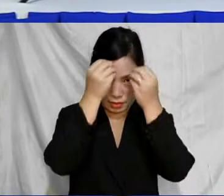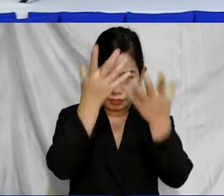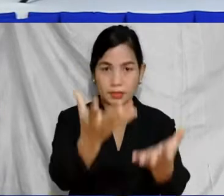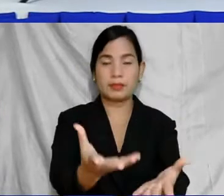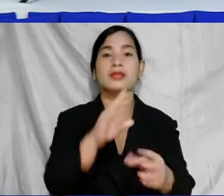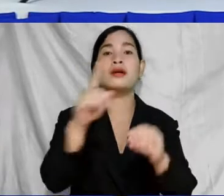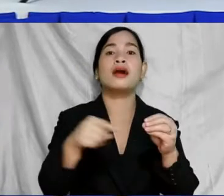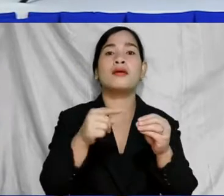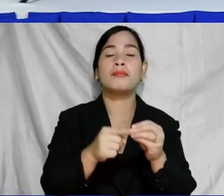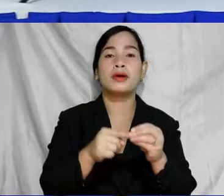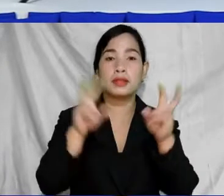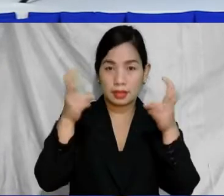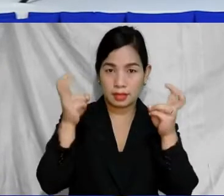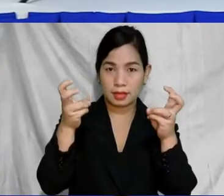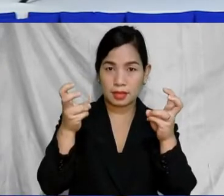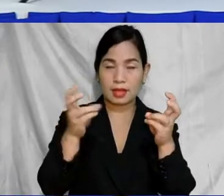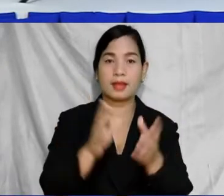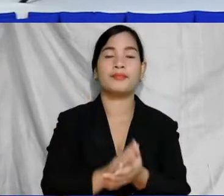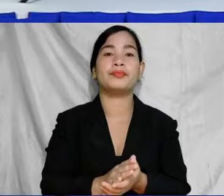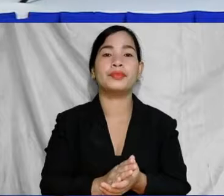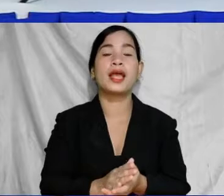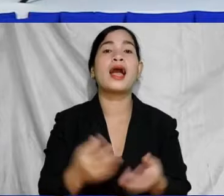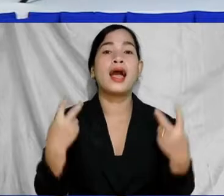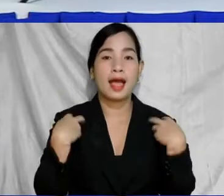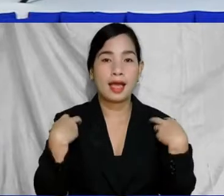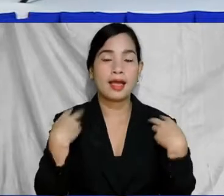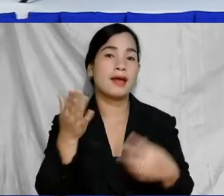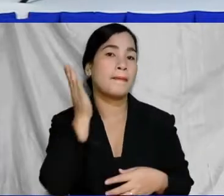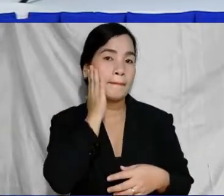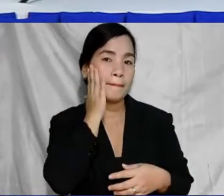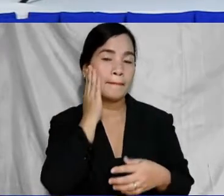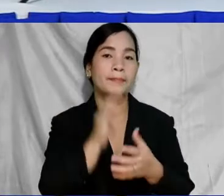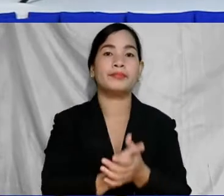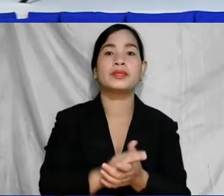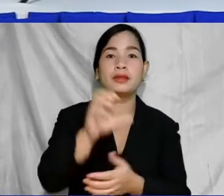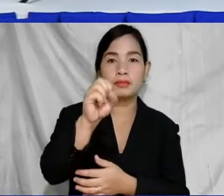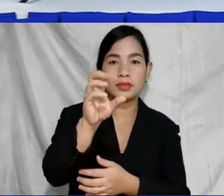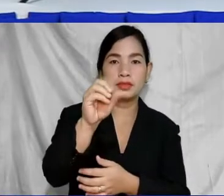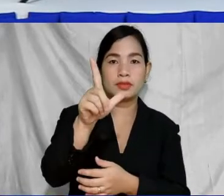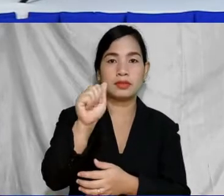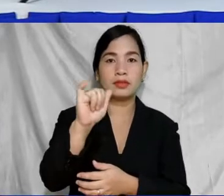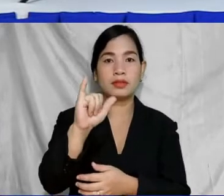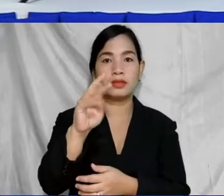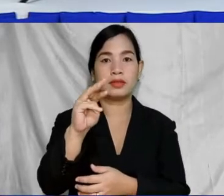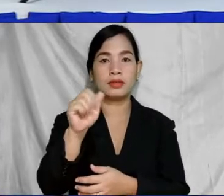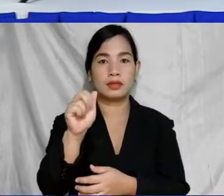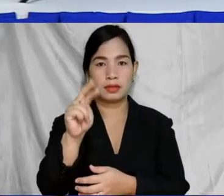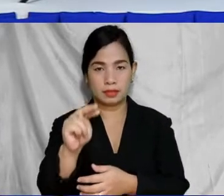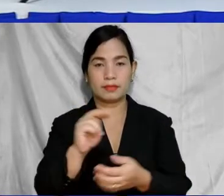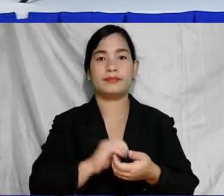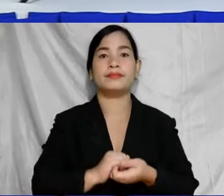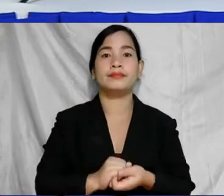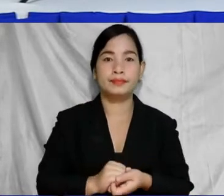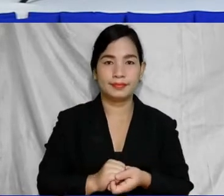To give us the information about this topic, let me give you our teacher broadcaster, Teacher Jibrina